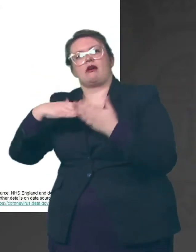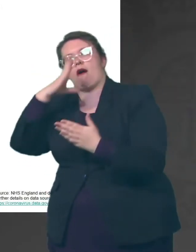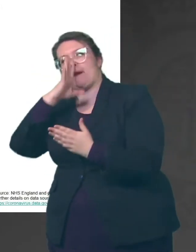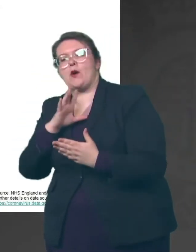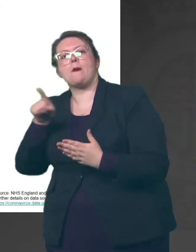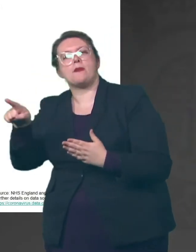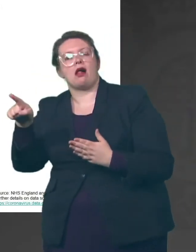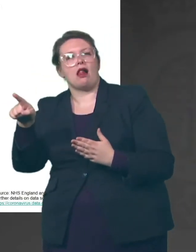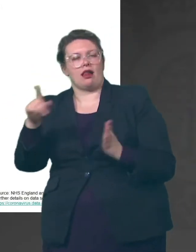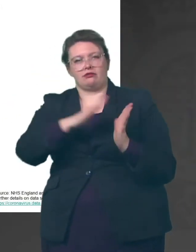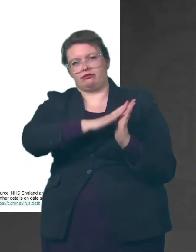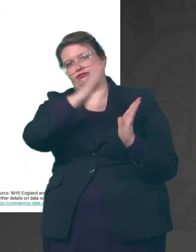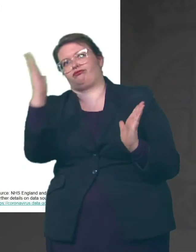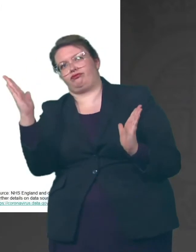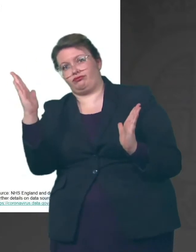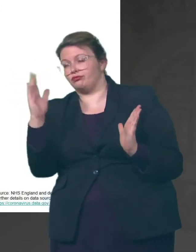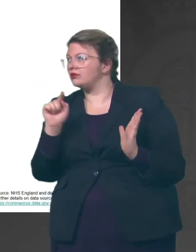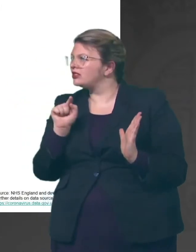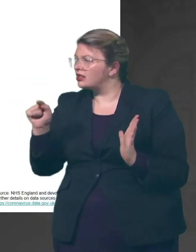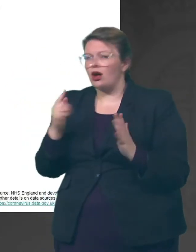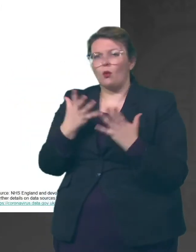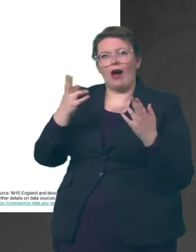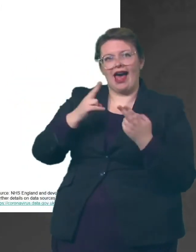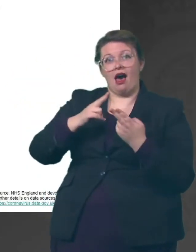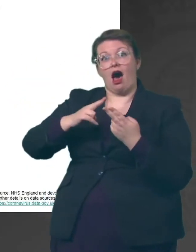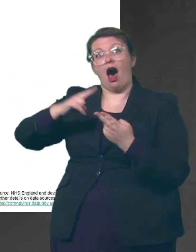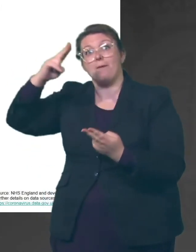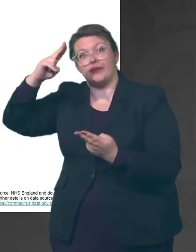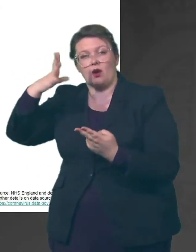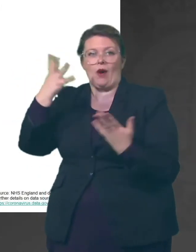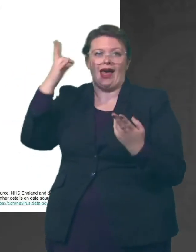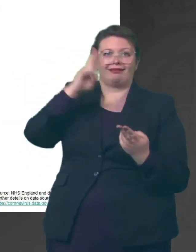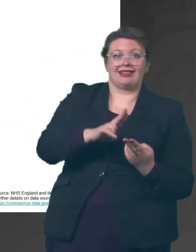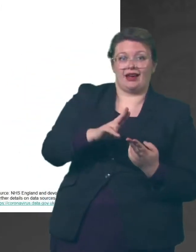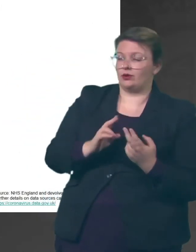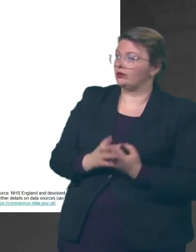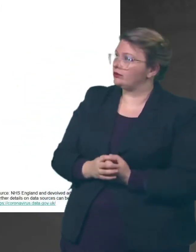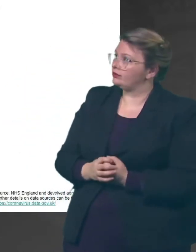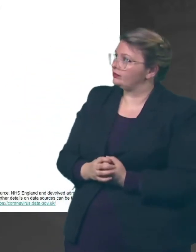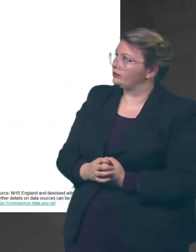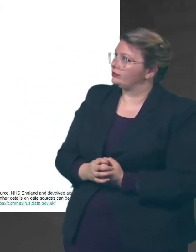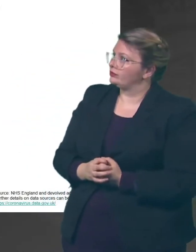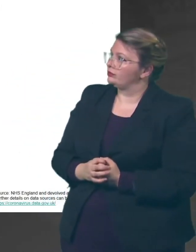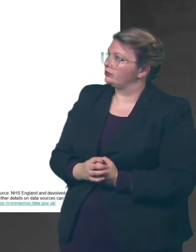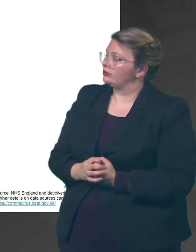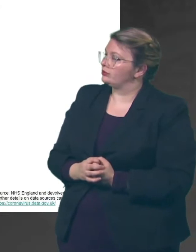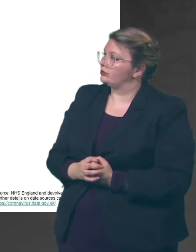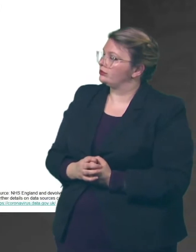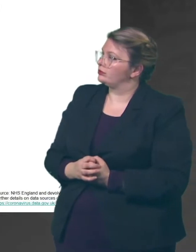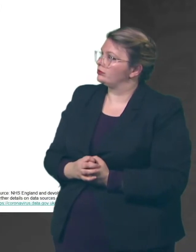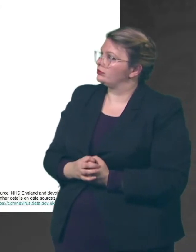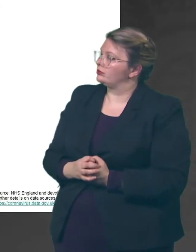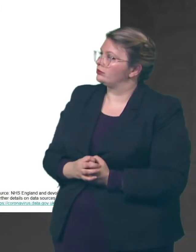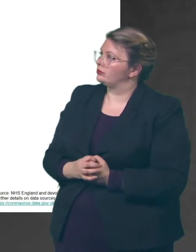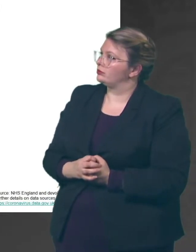has increased in the last 7 days, through to from white down to dark